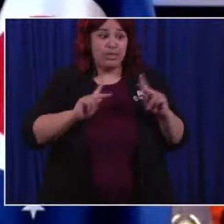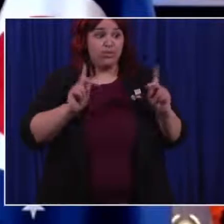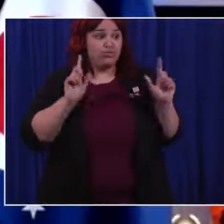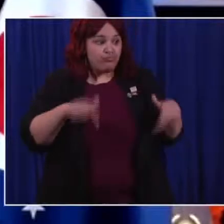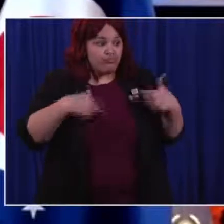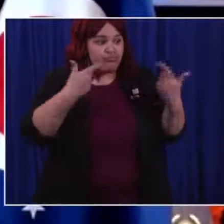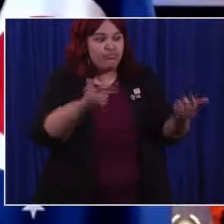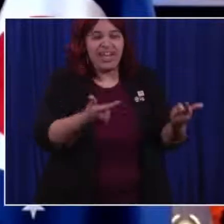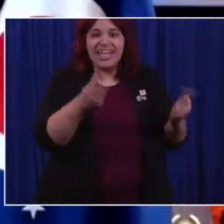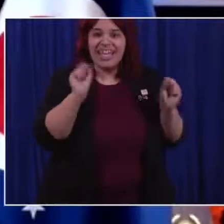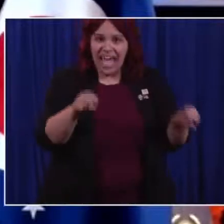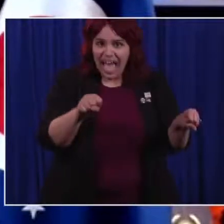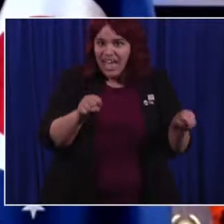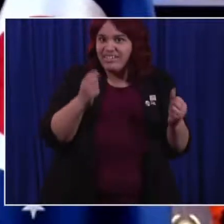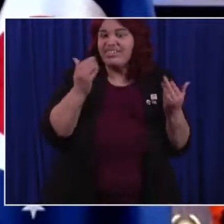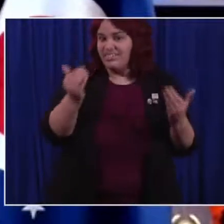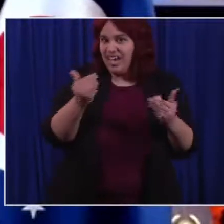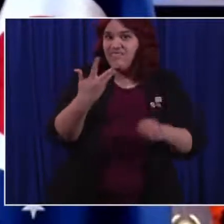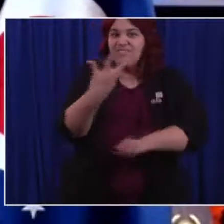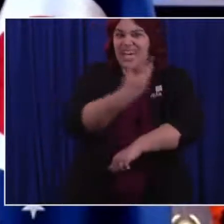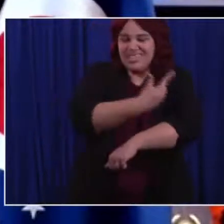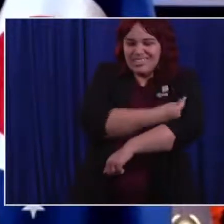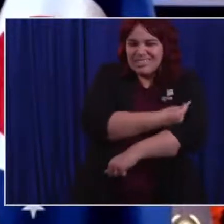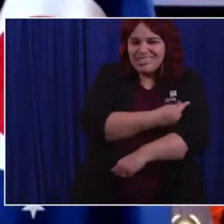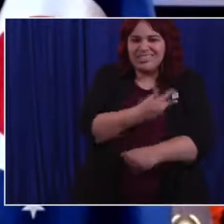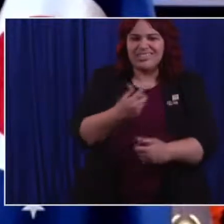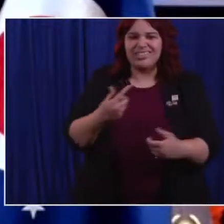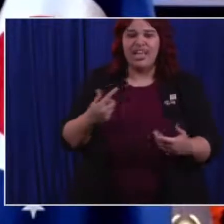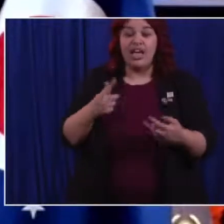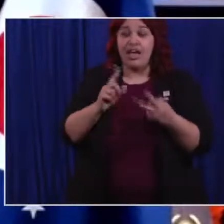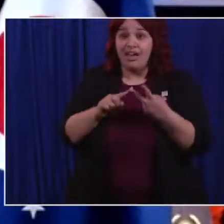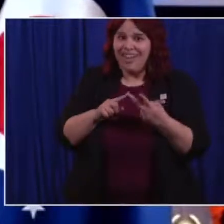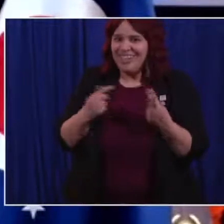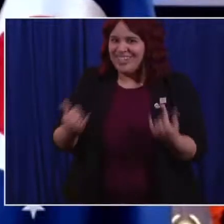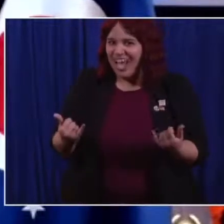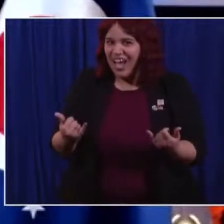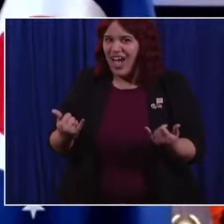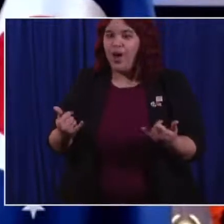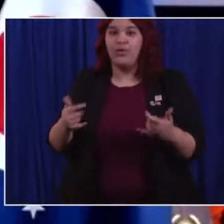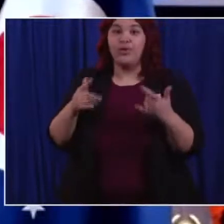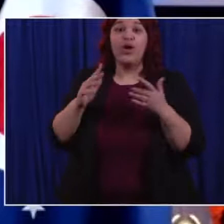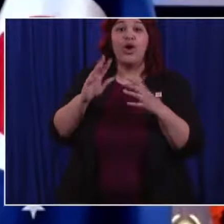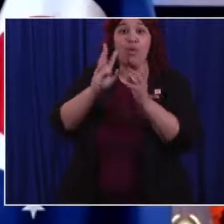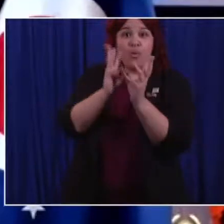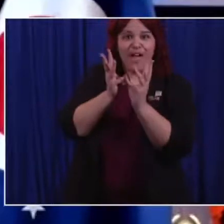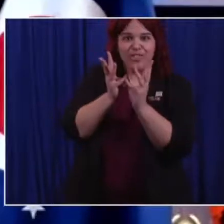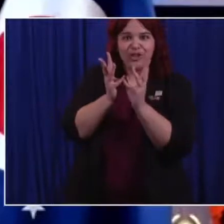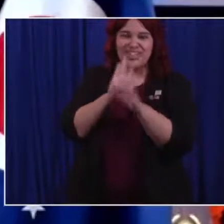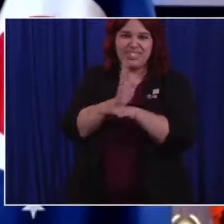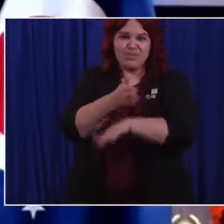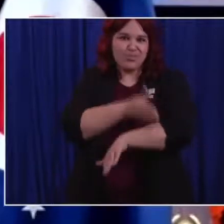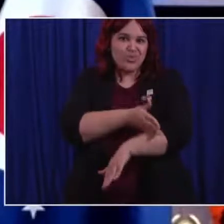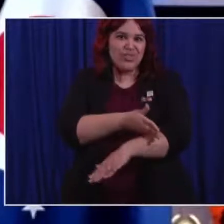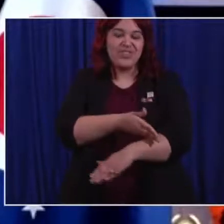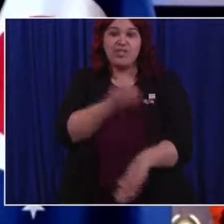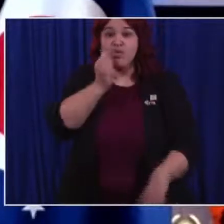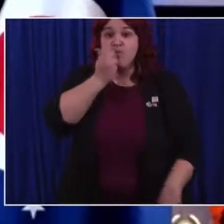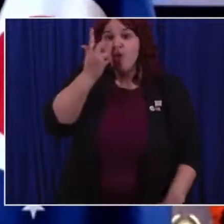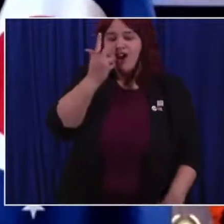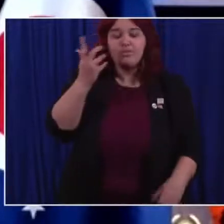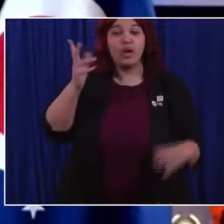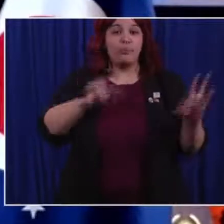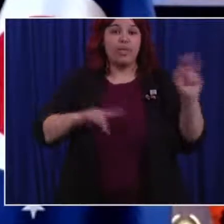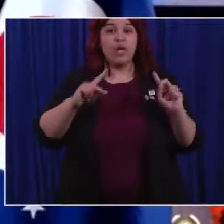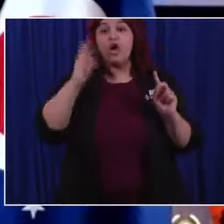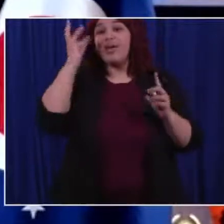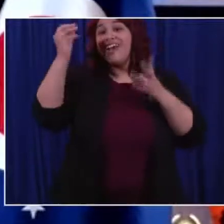of vaccinations in the month of March. The weather also gets warmer, which means maybe people are spending a little more time outside.